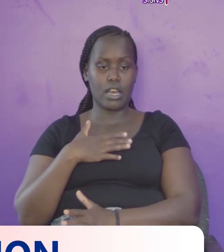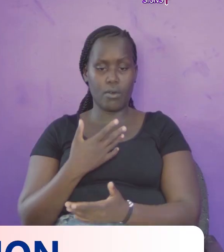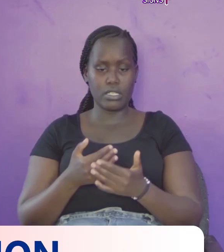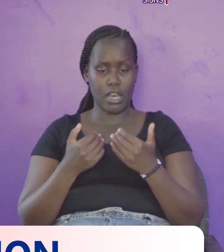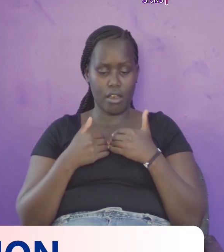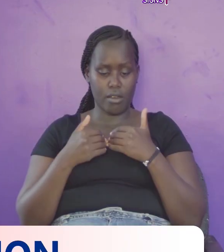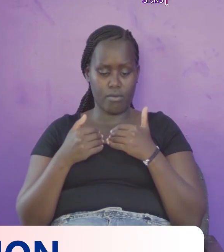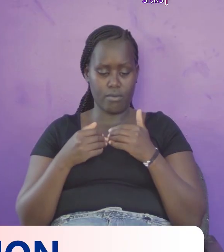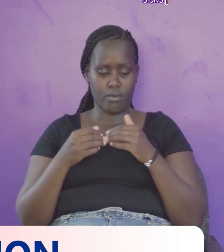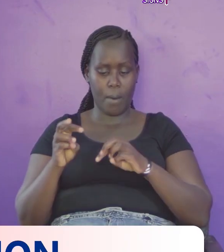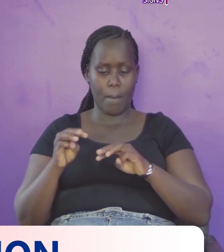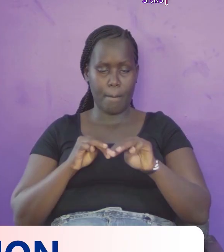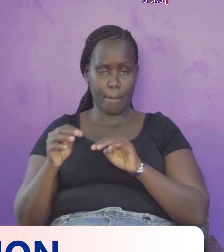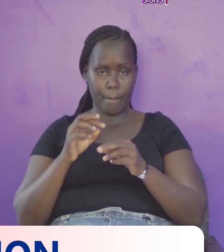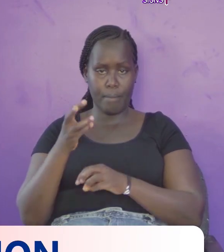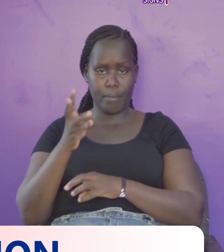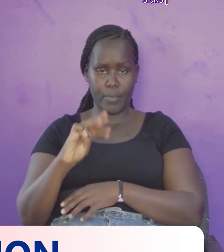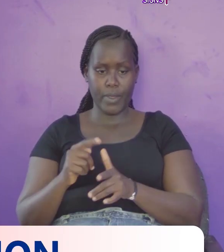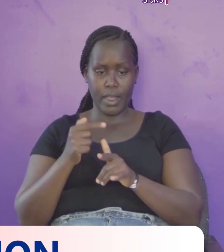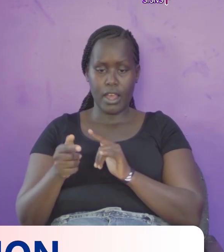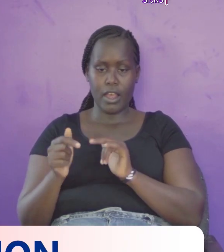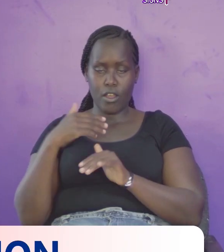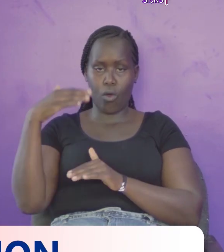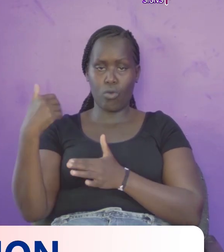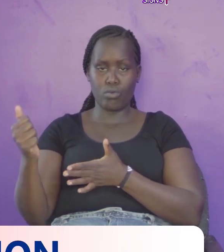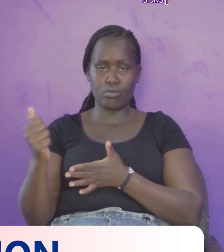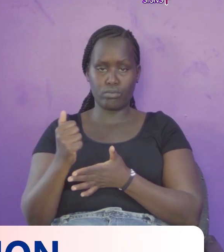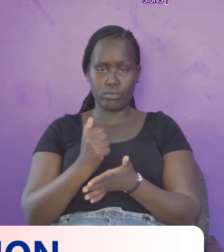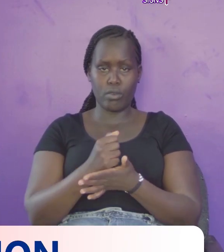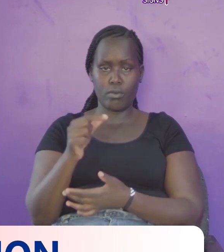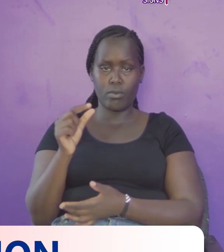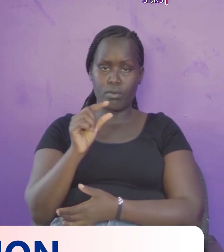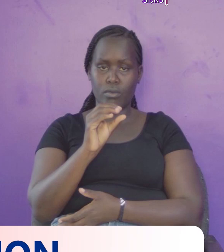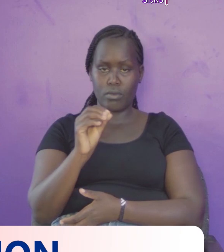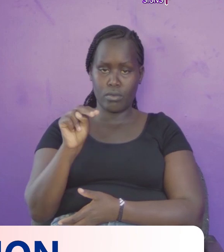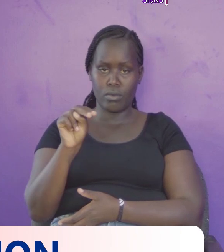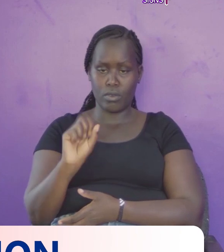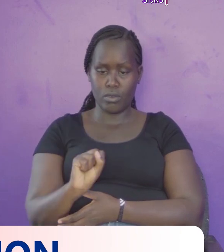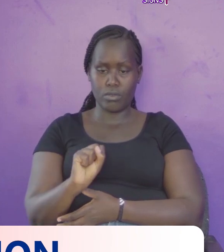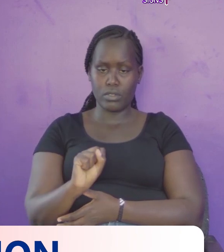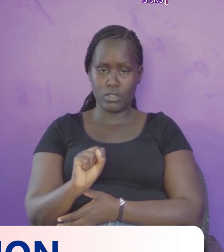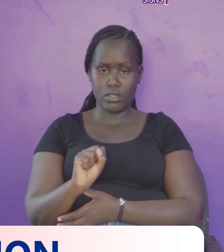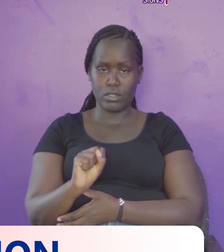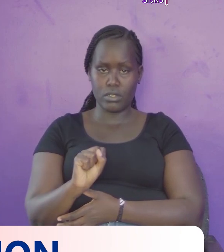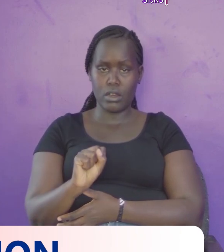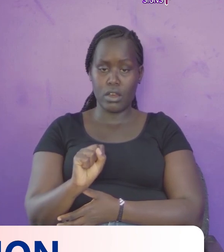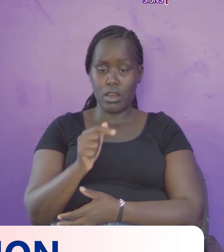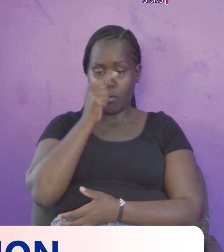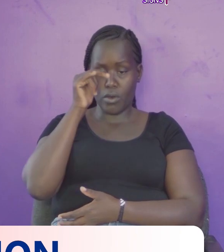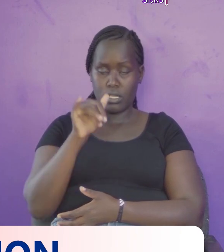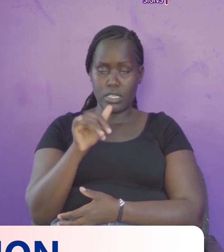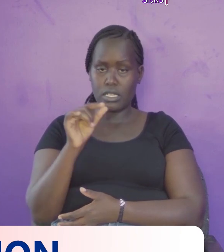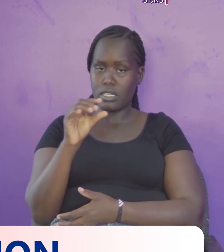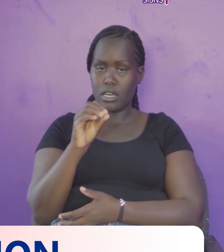them, they always hire goons. I thought so. Yes. Because that they must were have not been a police goon. officers. They